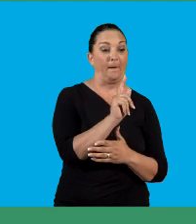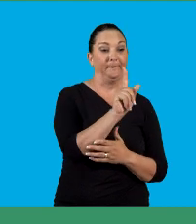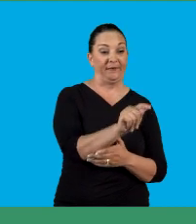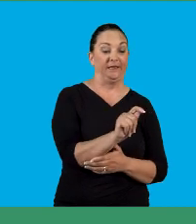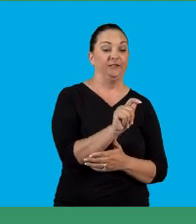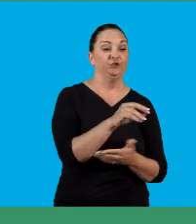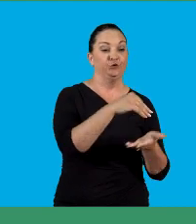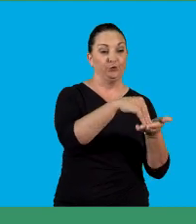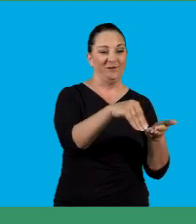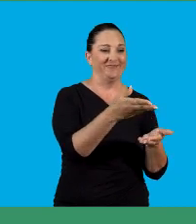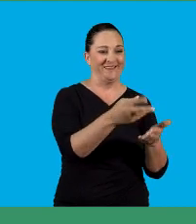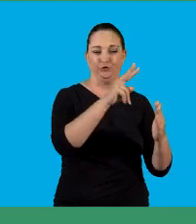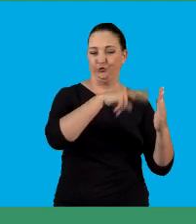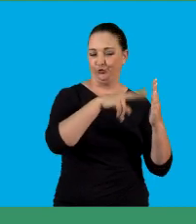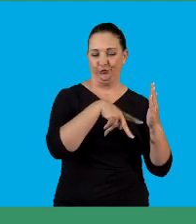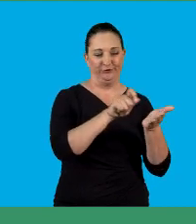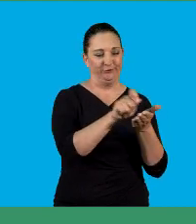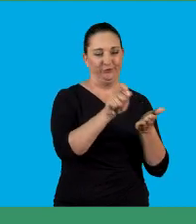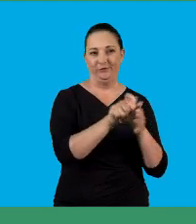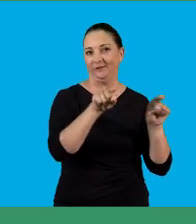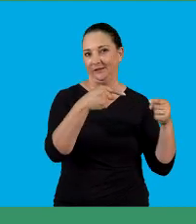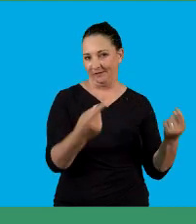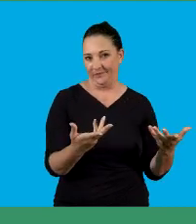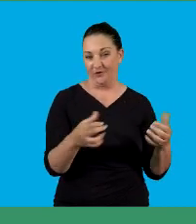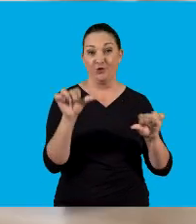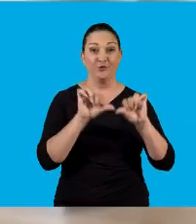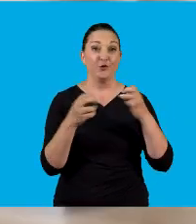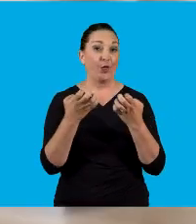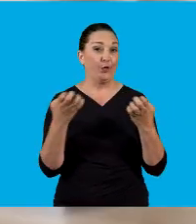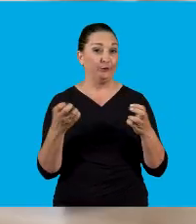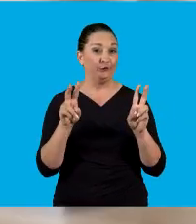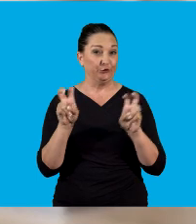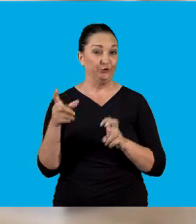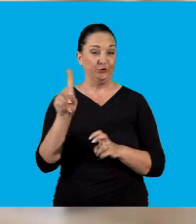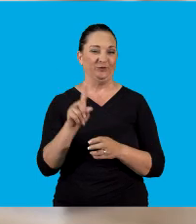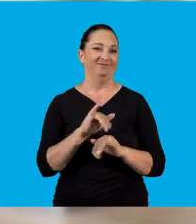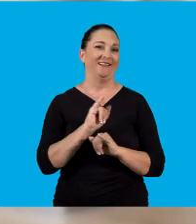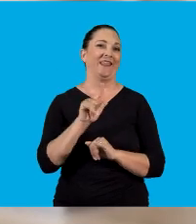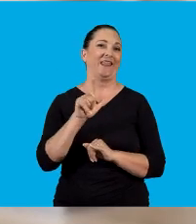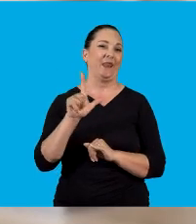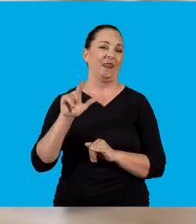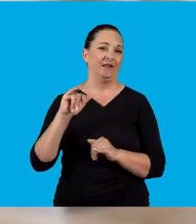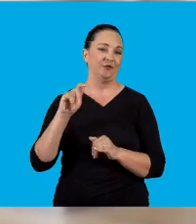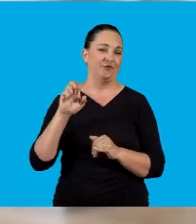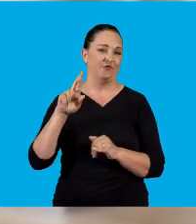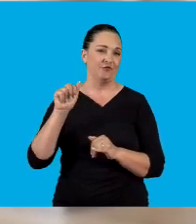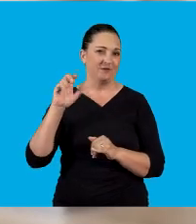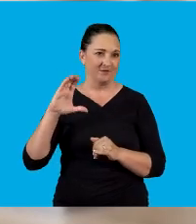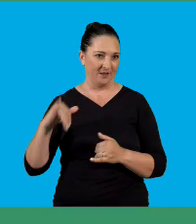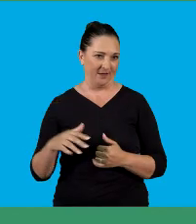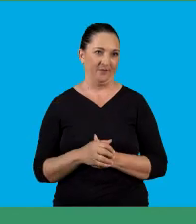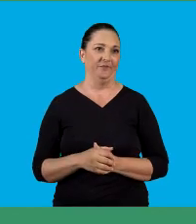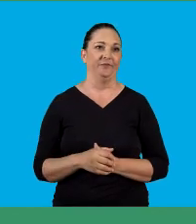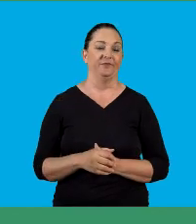cannot read and write. So obviously the socio-economic issue there is illiteracy. Now let's move on to the